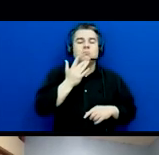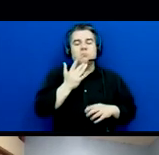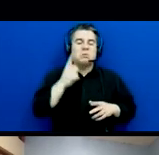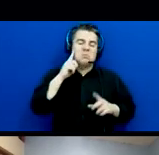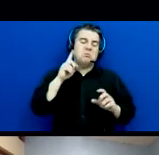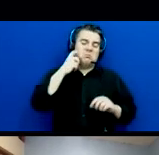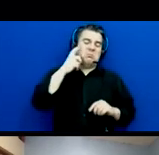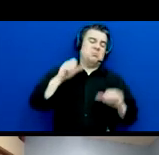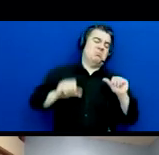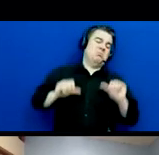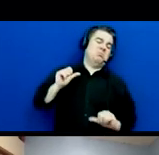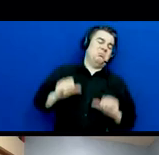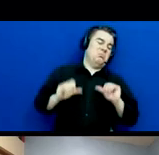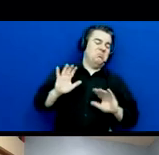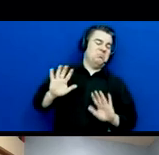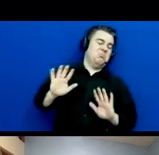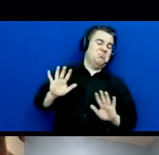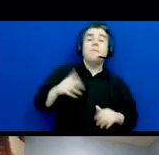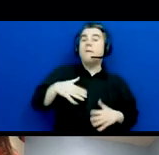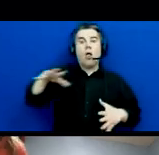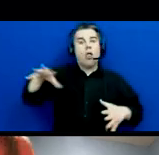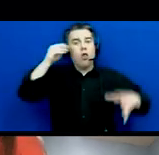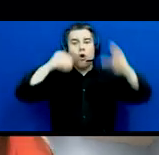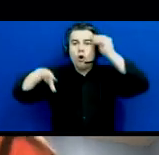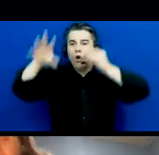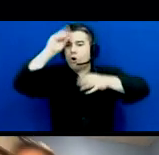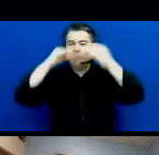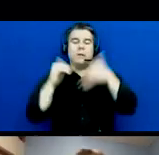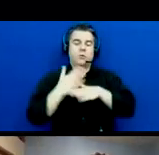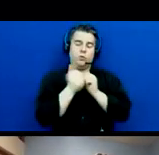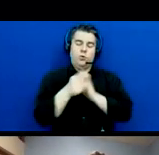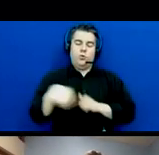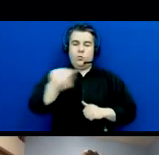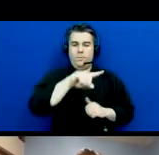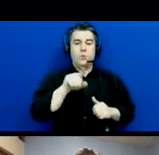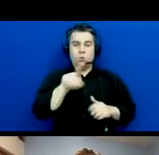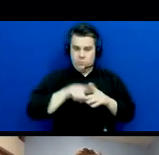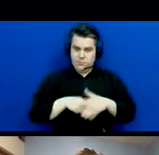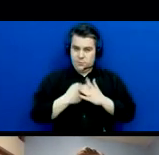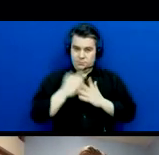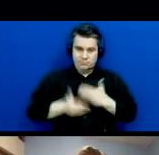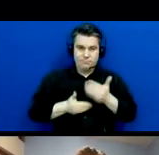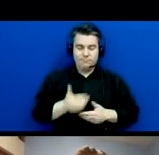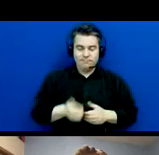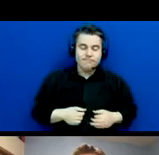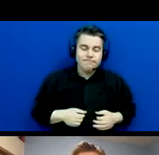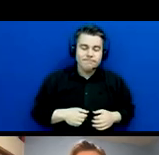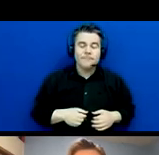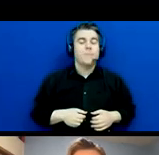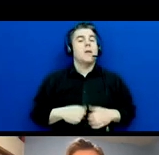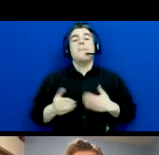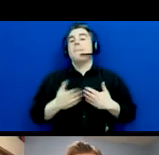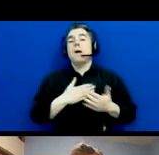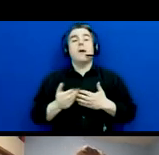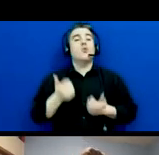skeptical. And I've learned a lot of things along the way, and I want to share these tips with you as you're getting started on your products. No matter what